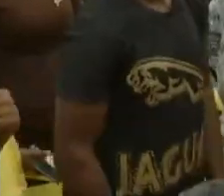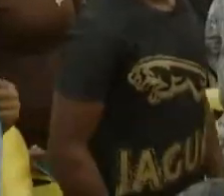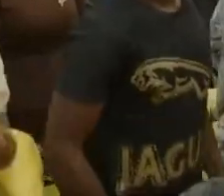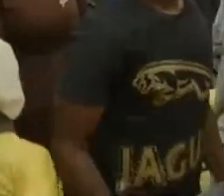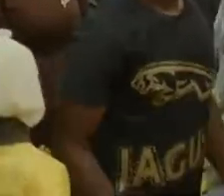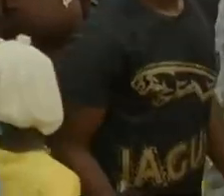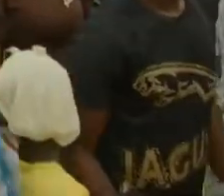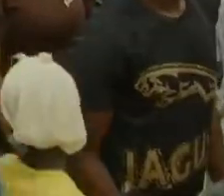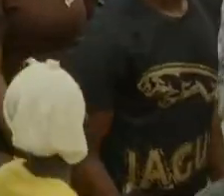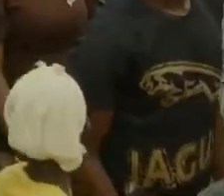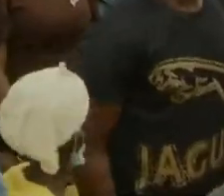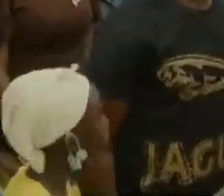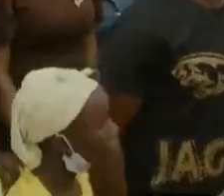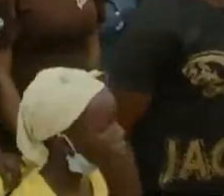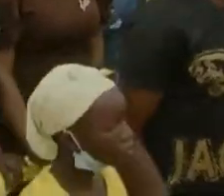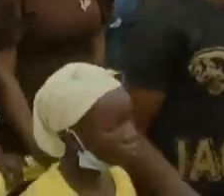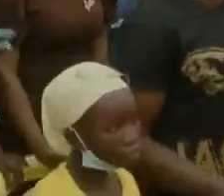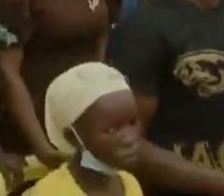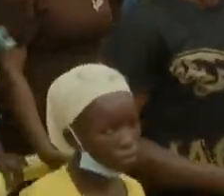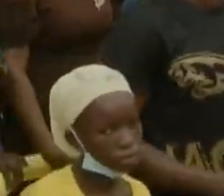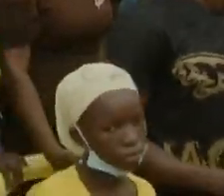Everybody, good morning.